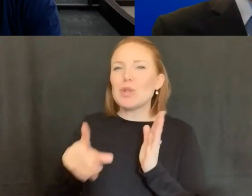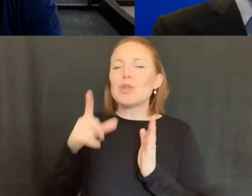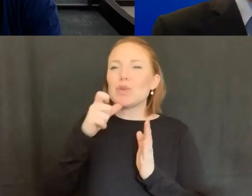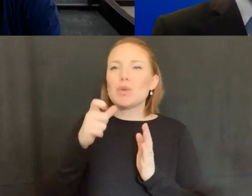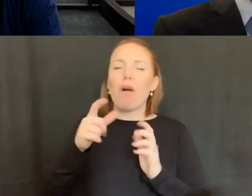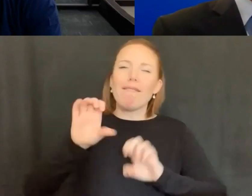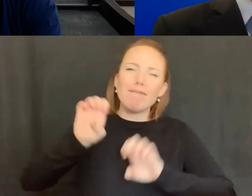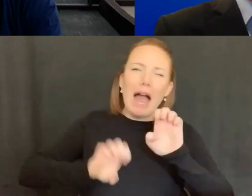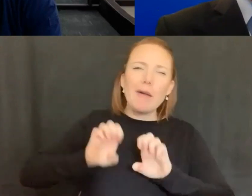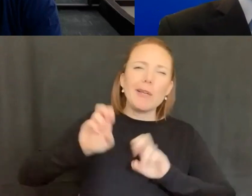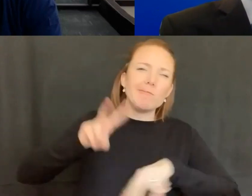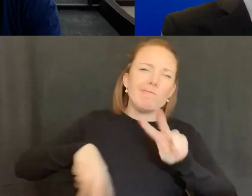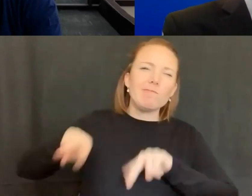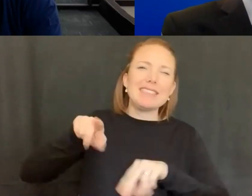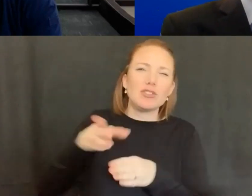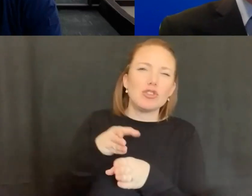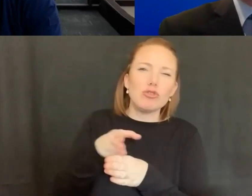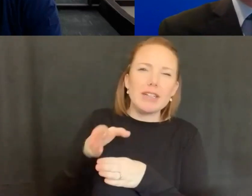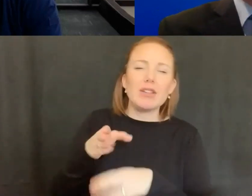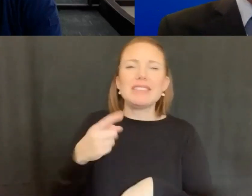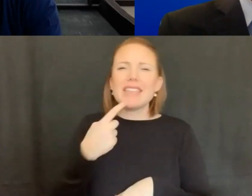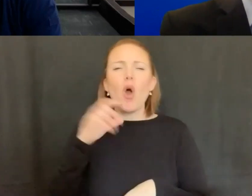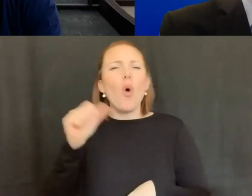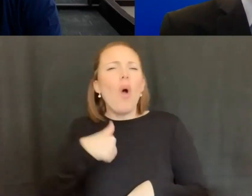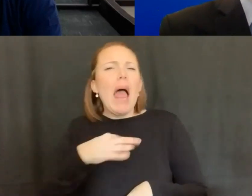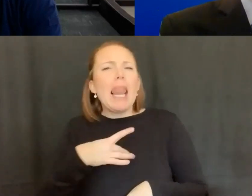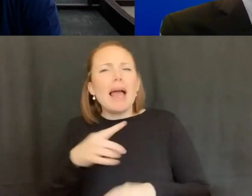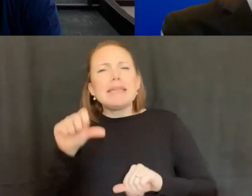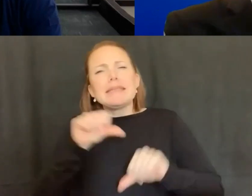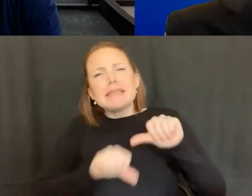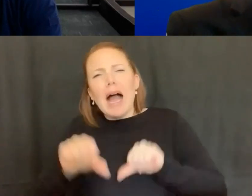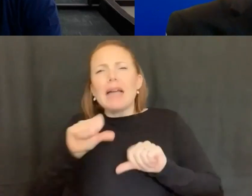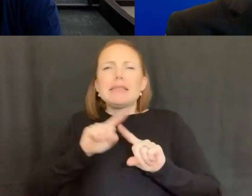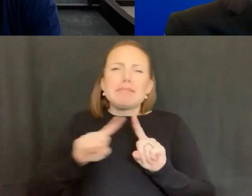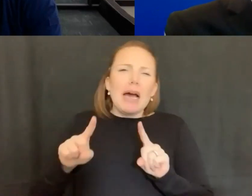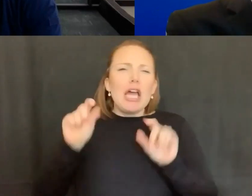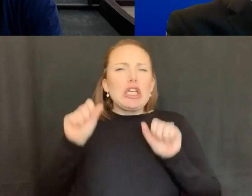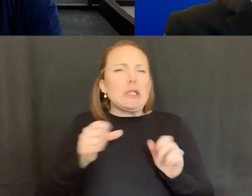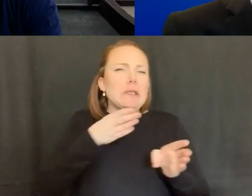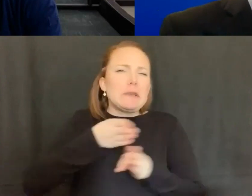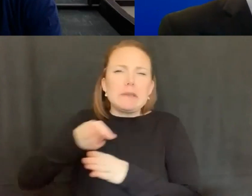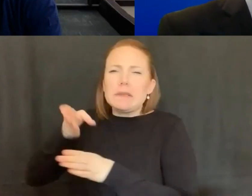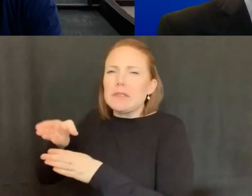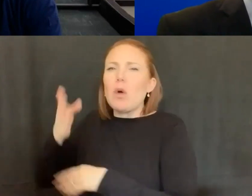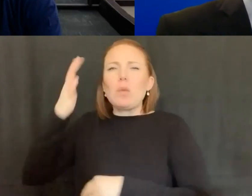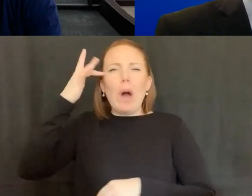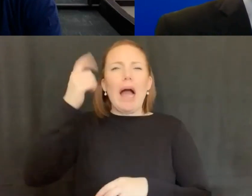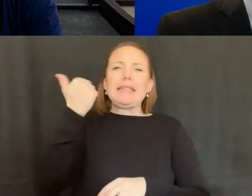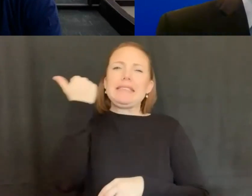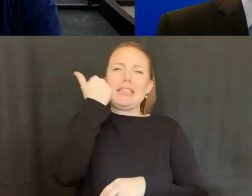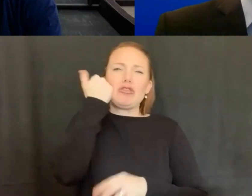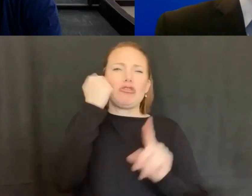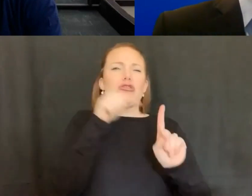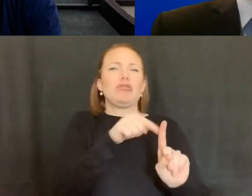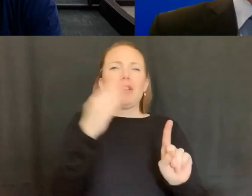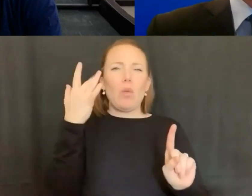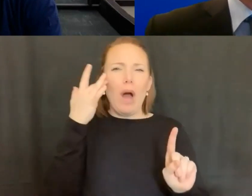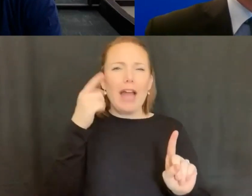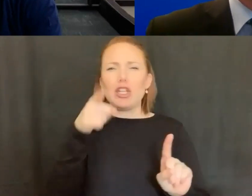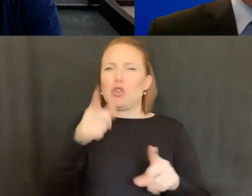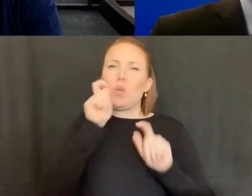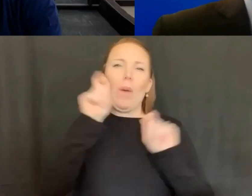this career and they say, well, I like sciences, I could go a million directions, why dentistry and why does it get you out of bed every